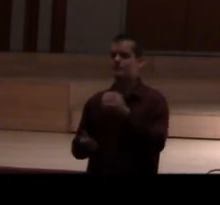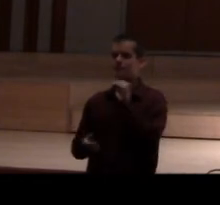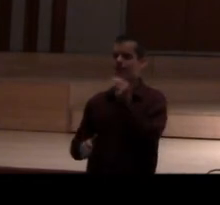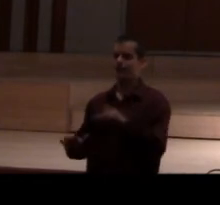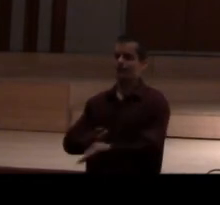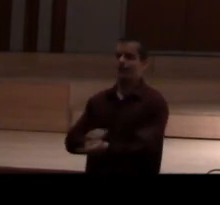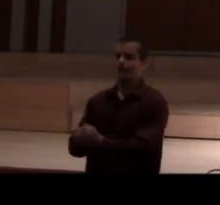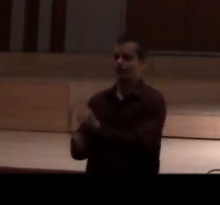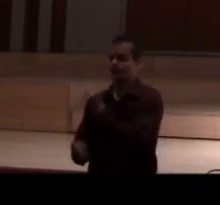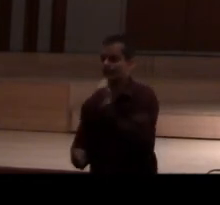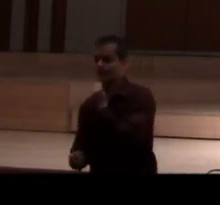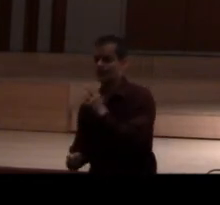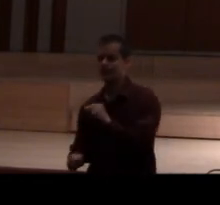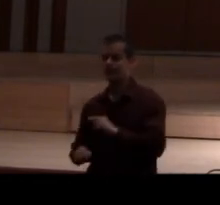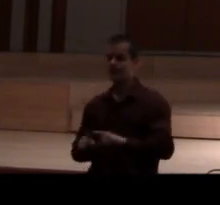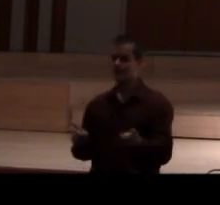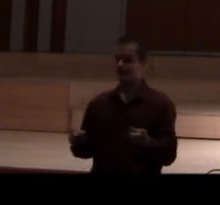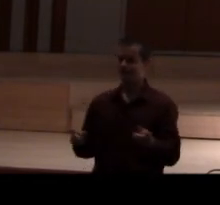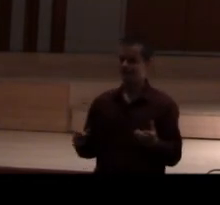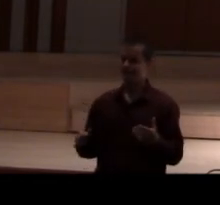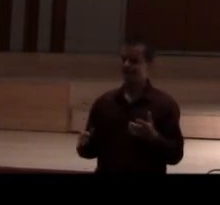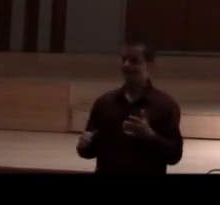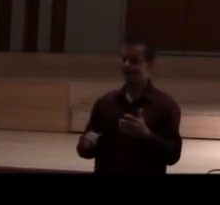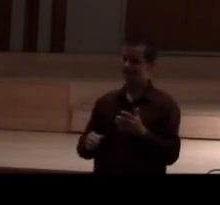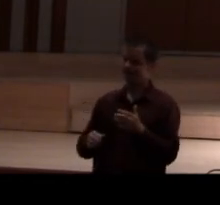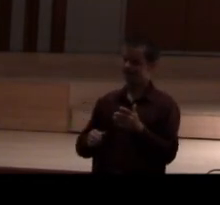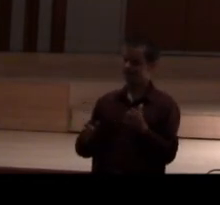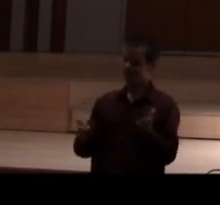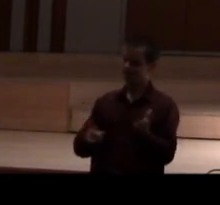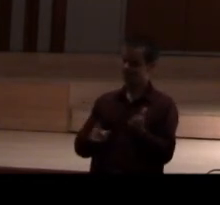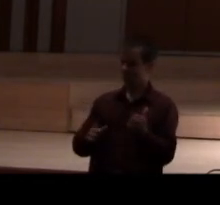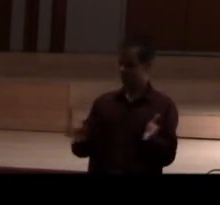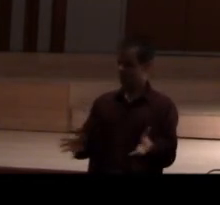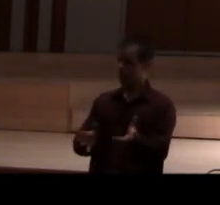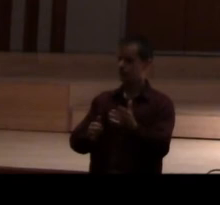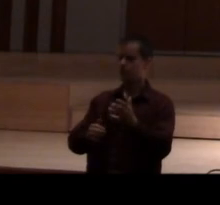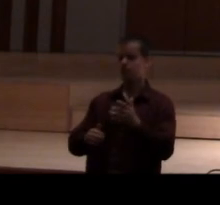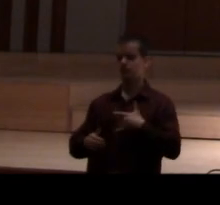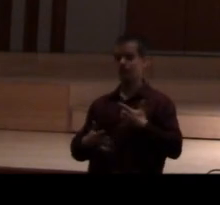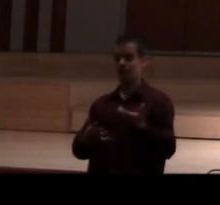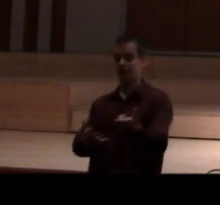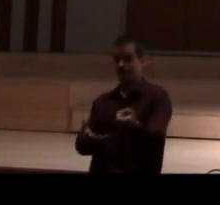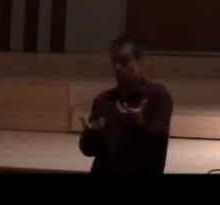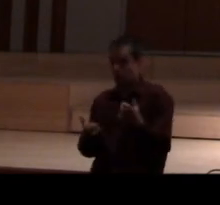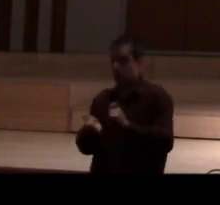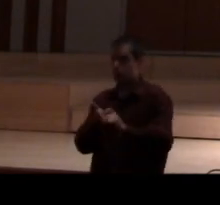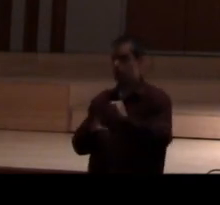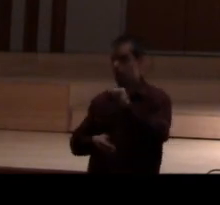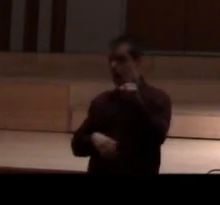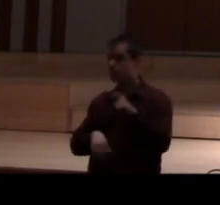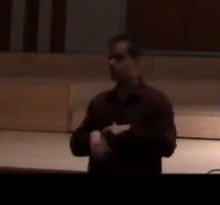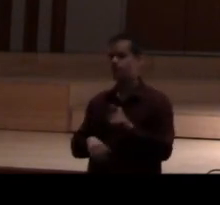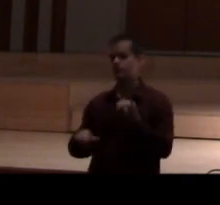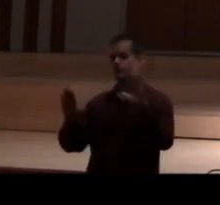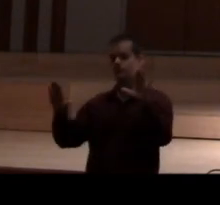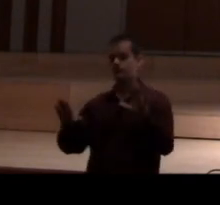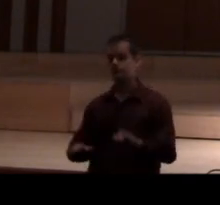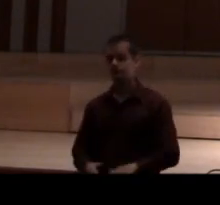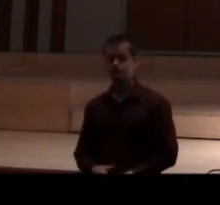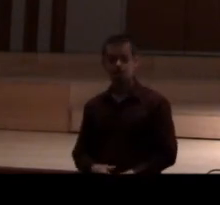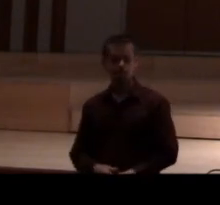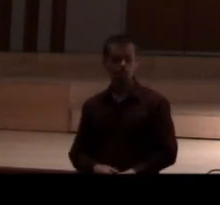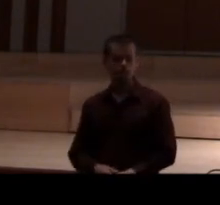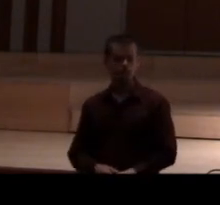but getting students to that point of really just wanting to write all the time if they can, that's amazing. Now, I